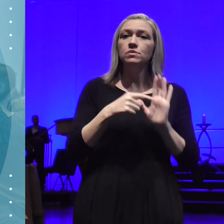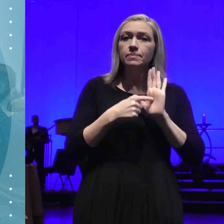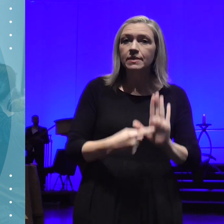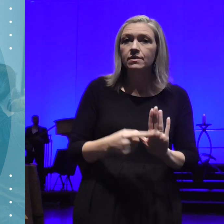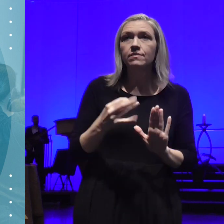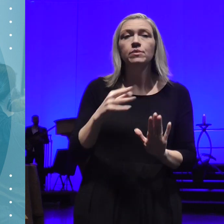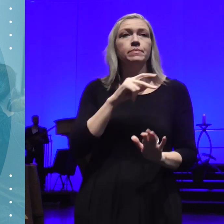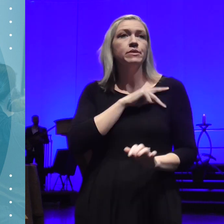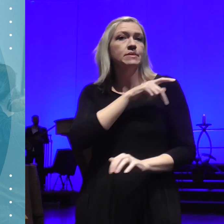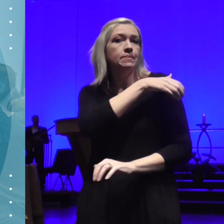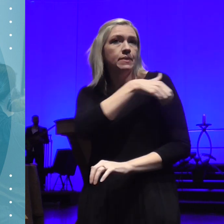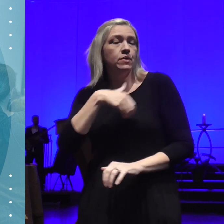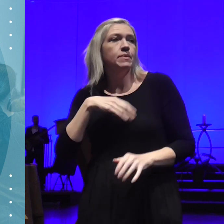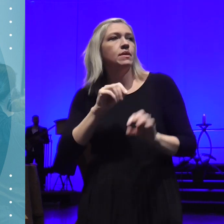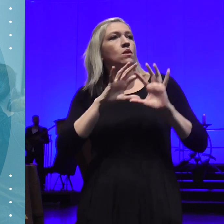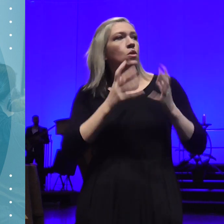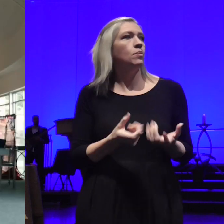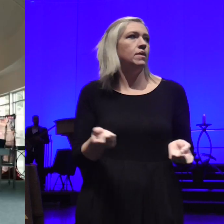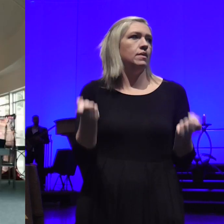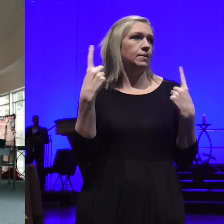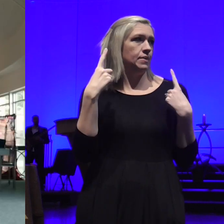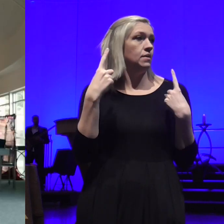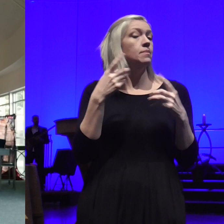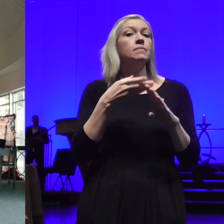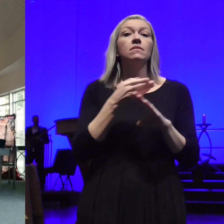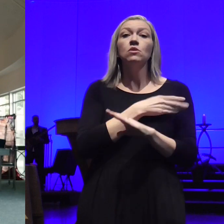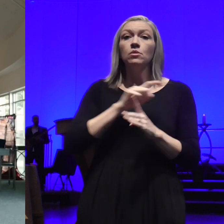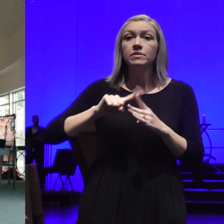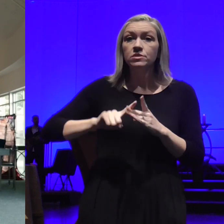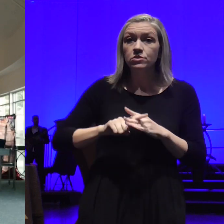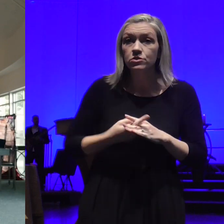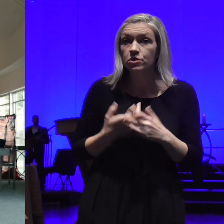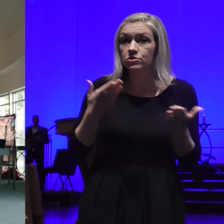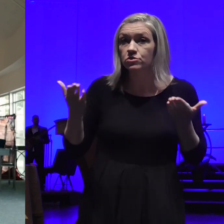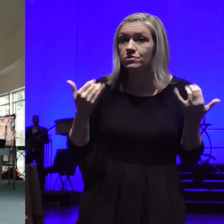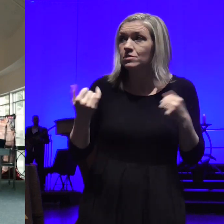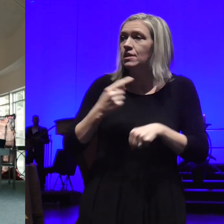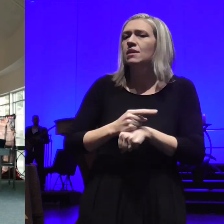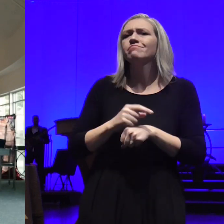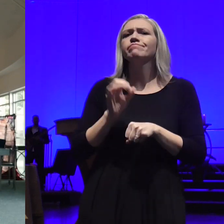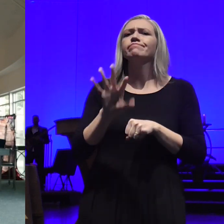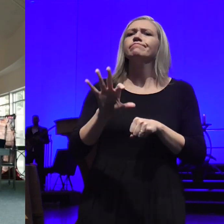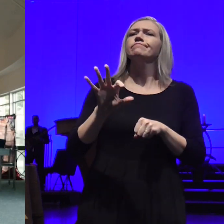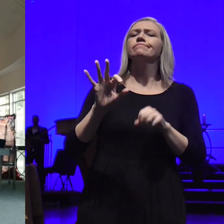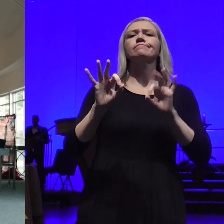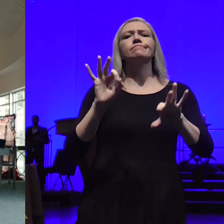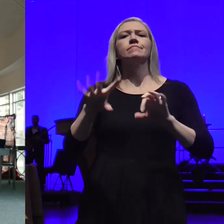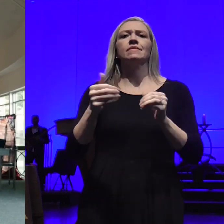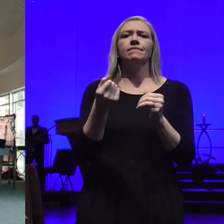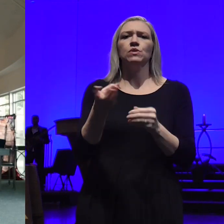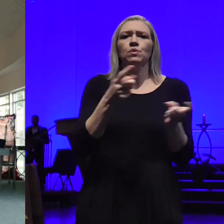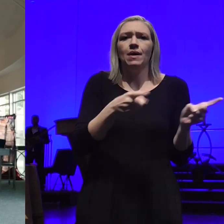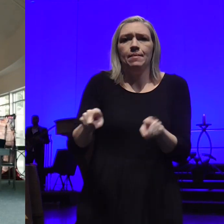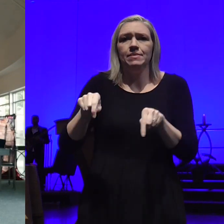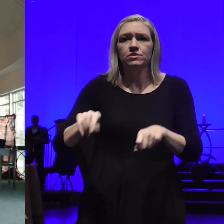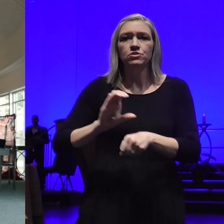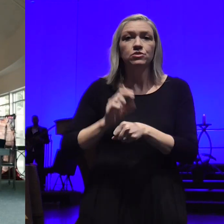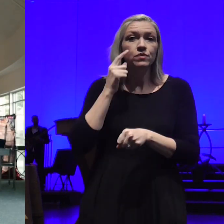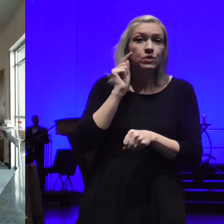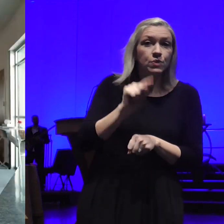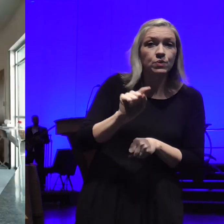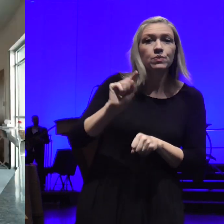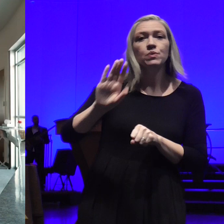personal empowerment and global enlightenment. Before we get started today, we want to give you a look at a few things coming up around Mile High Church for you and your